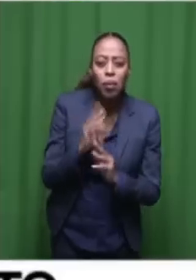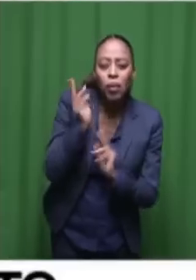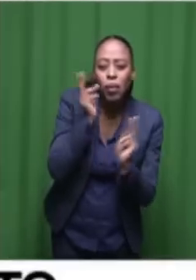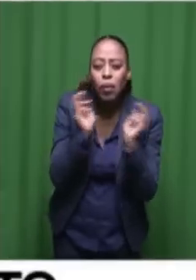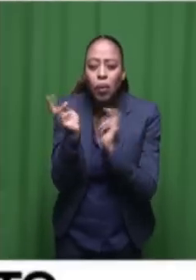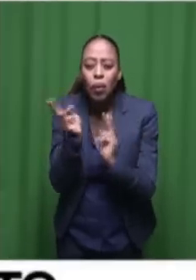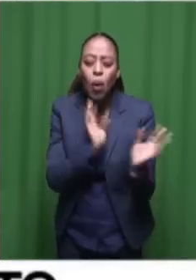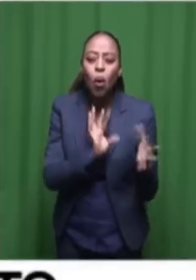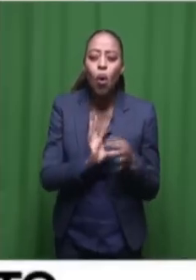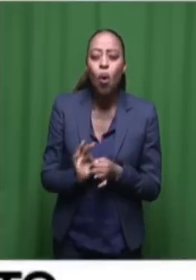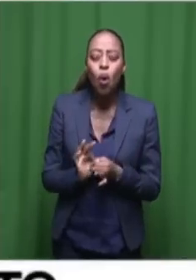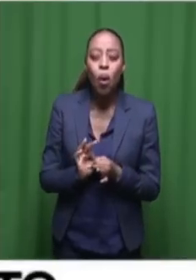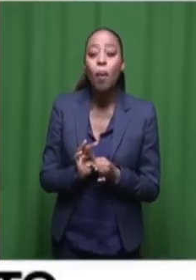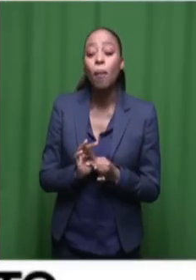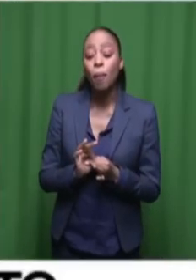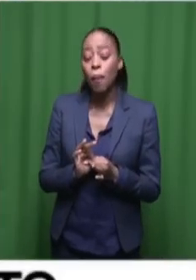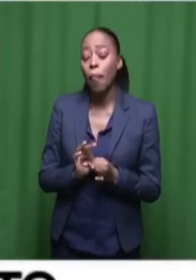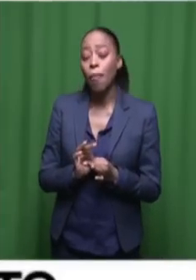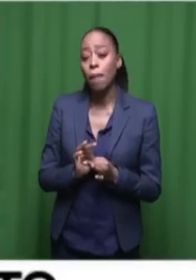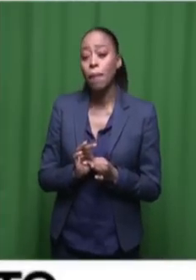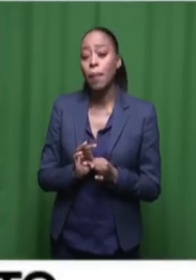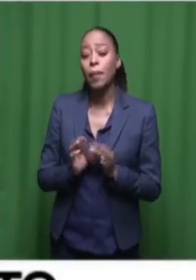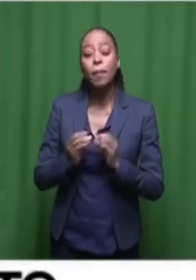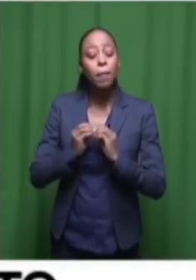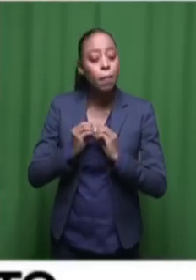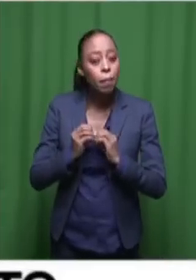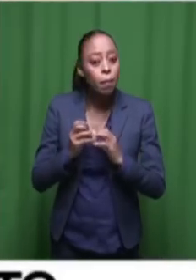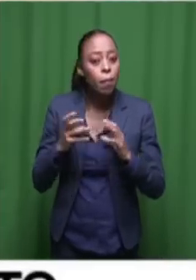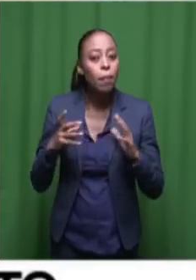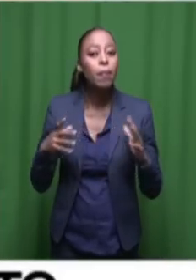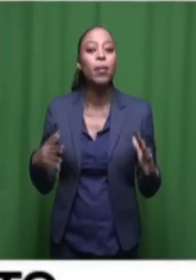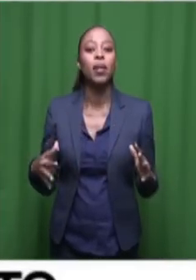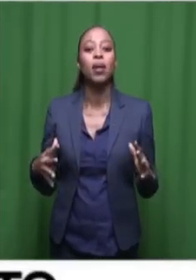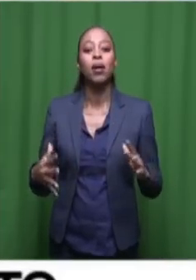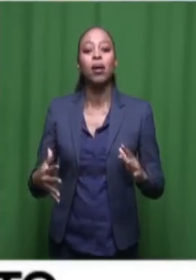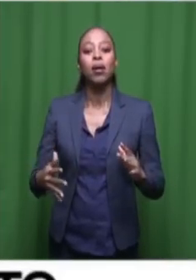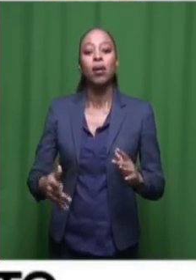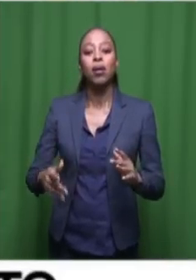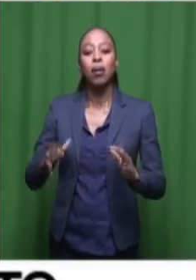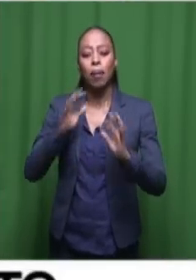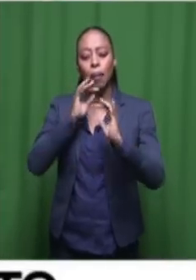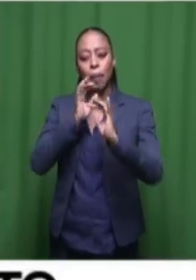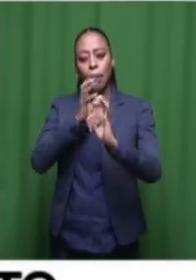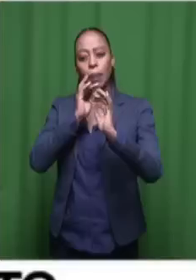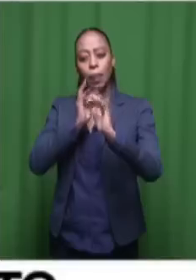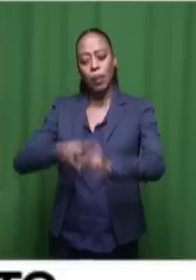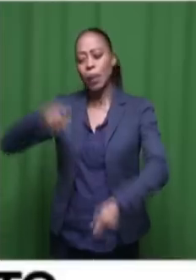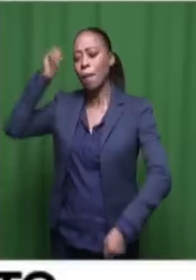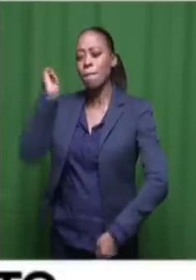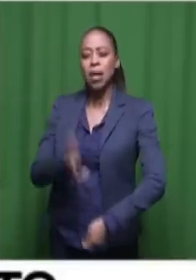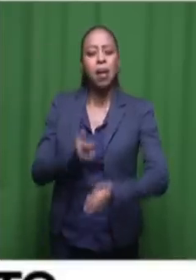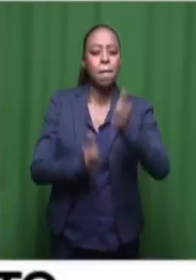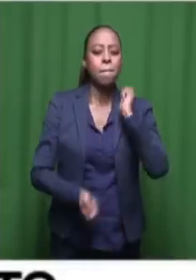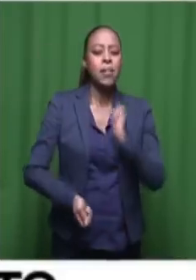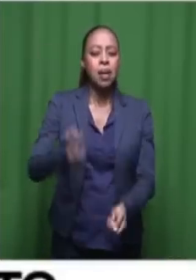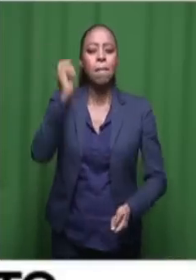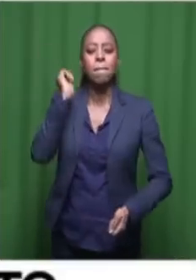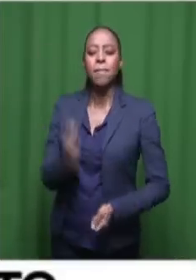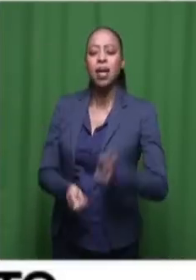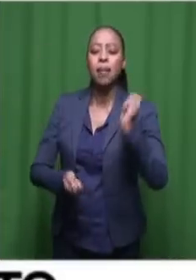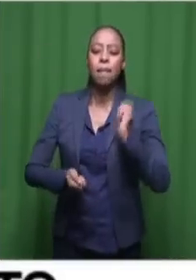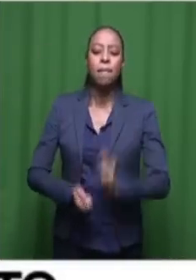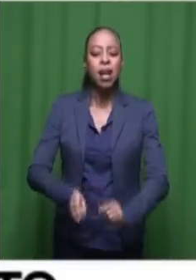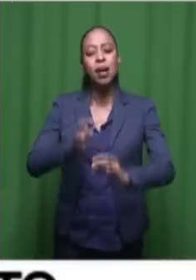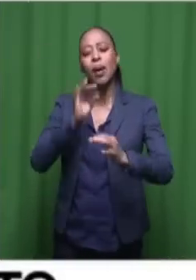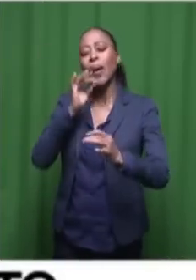at home, but there is a massive procession of bagpipes and drums of the Scottish and Irish regiments